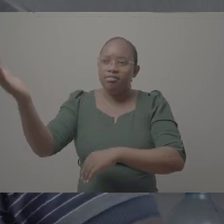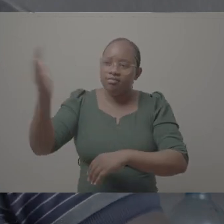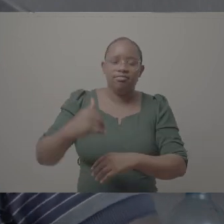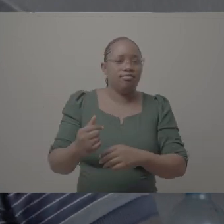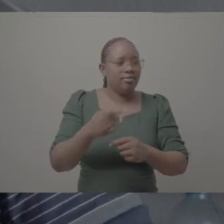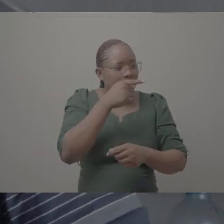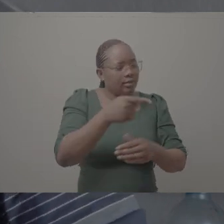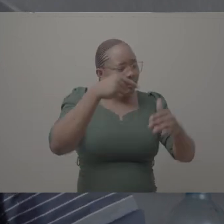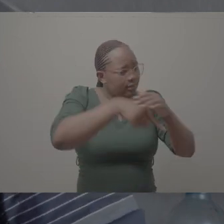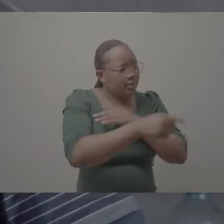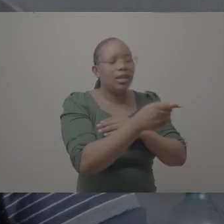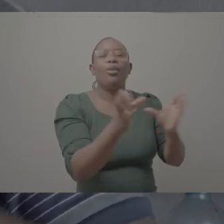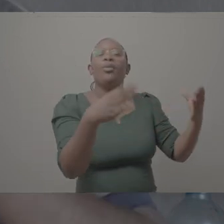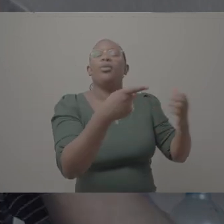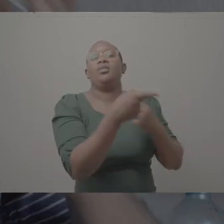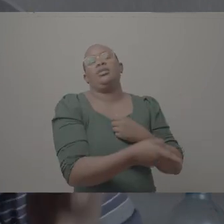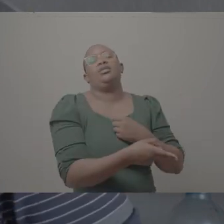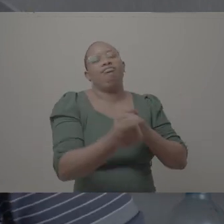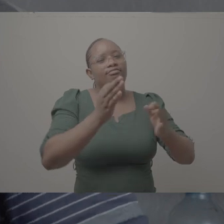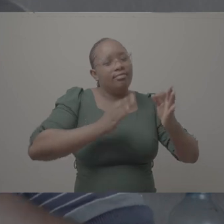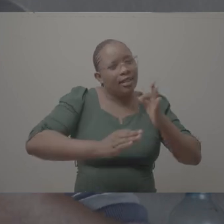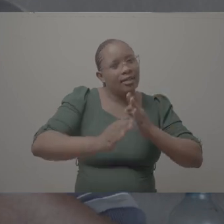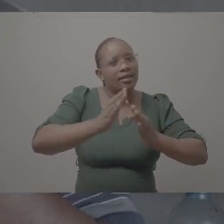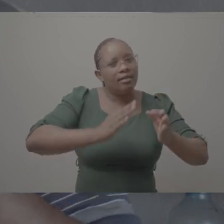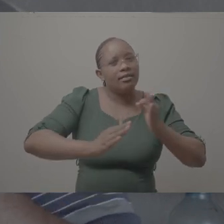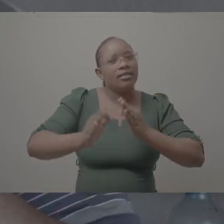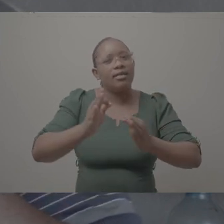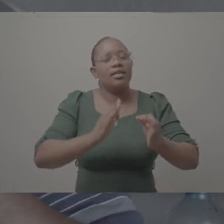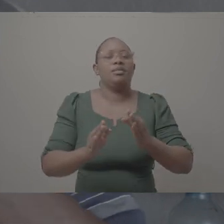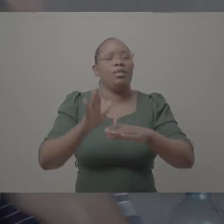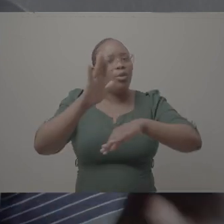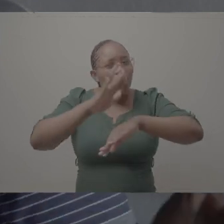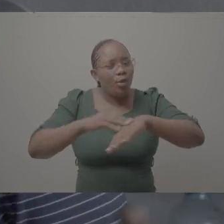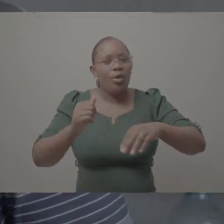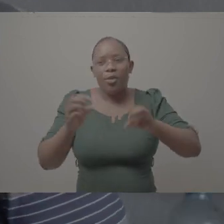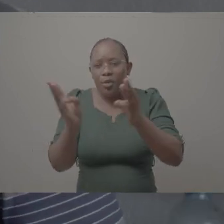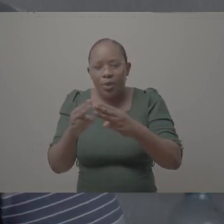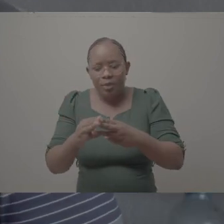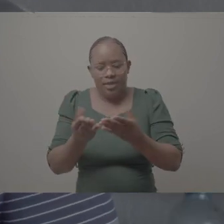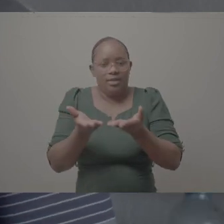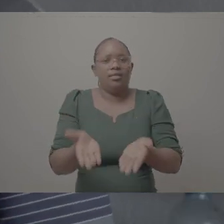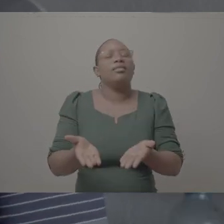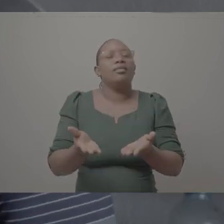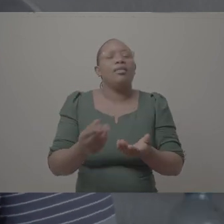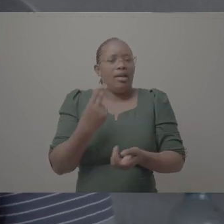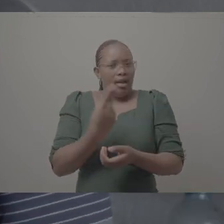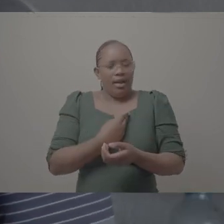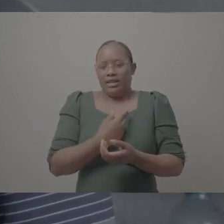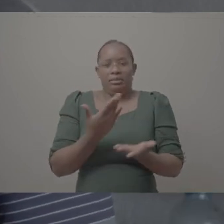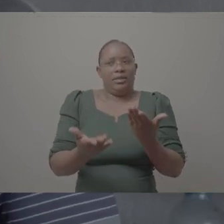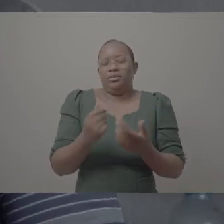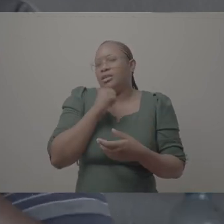the ward level. At least once in a while, they call a public meeting where us